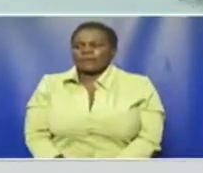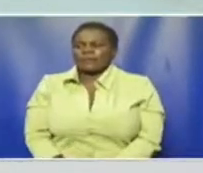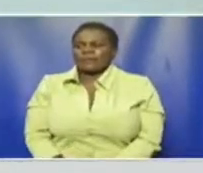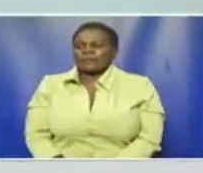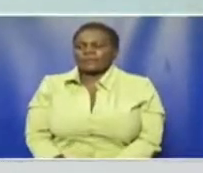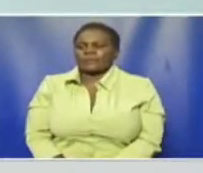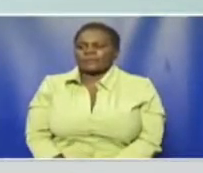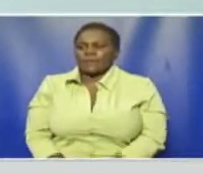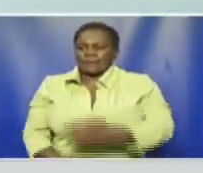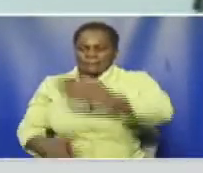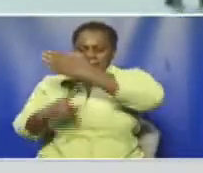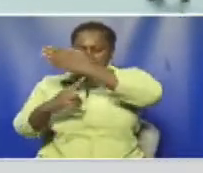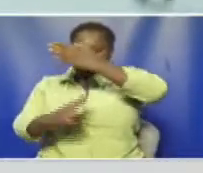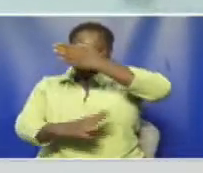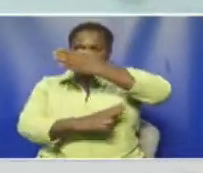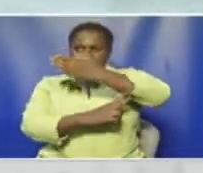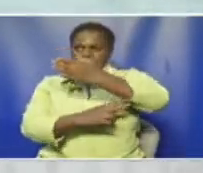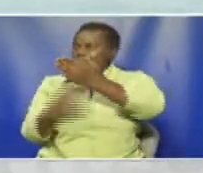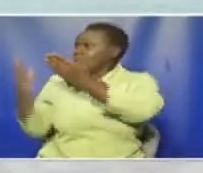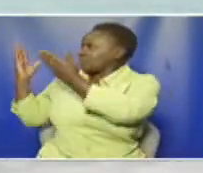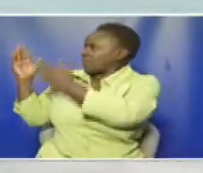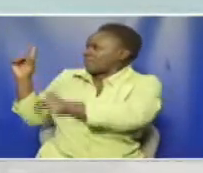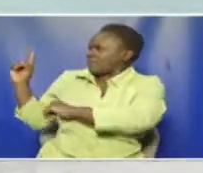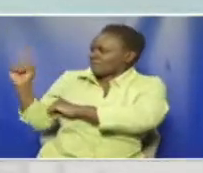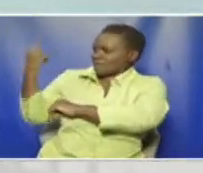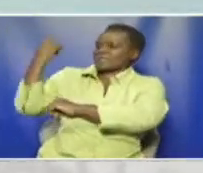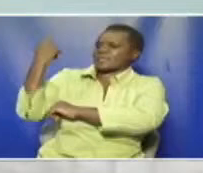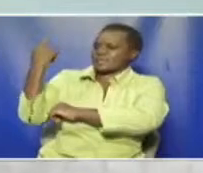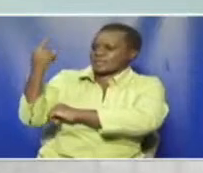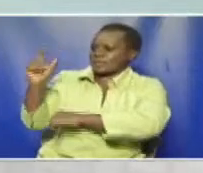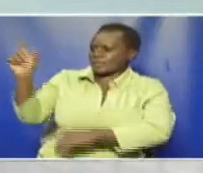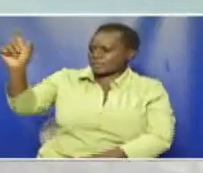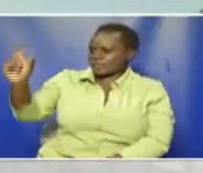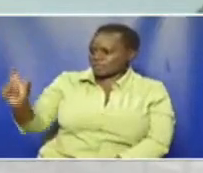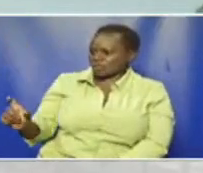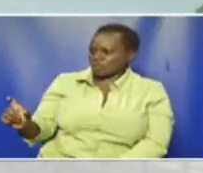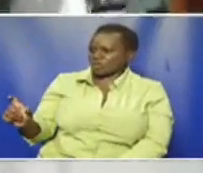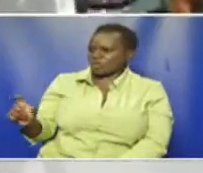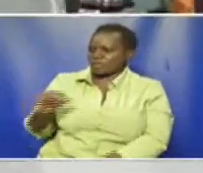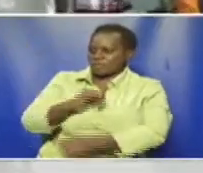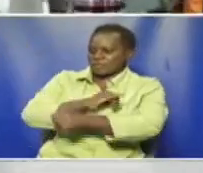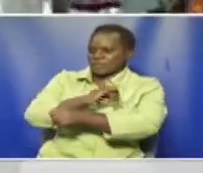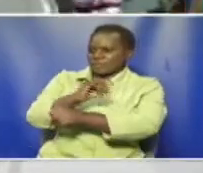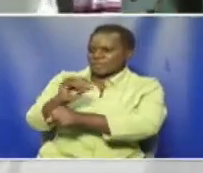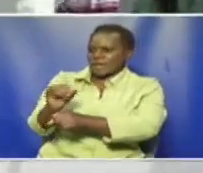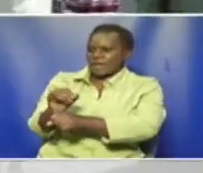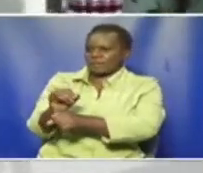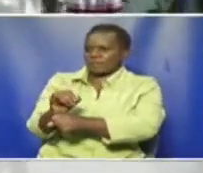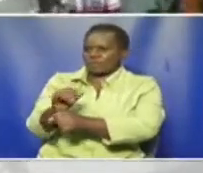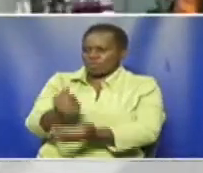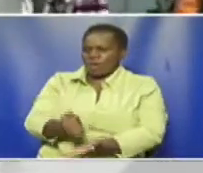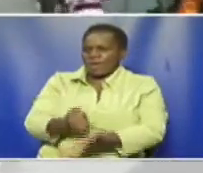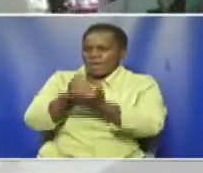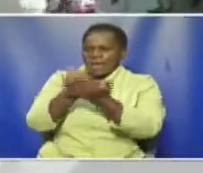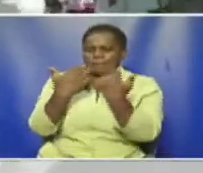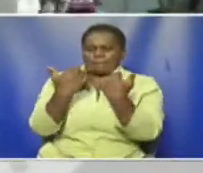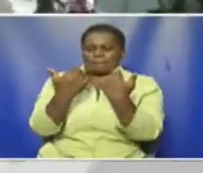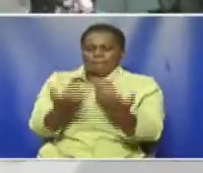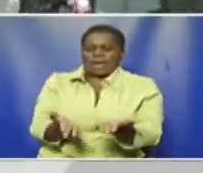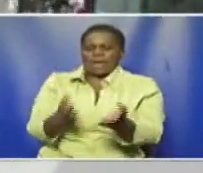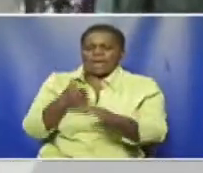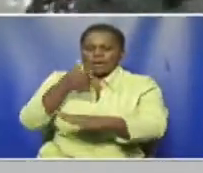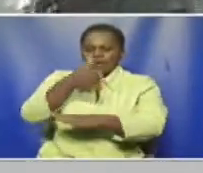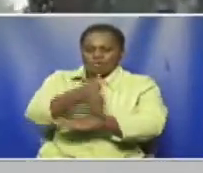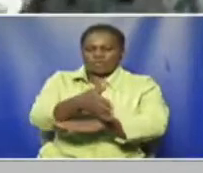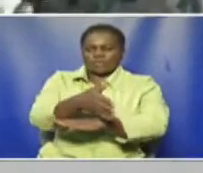The Liwatoni pedestrian floating bridge is the first of its kind in the region and is designed to ease pressure on the Likoni ferry crossing